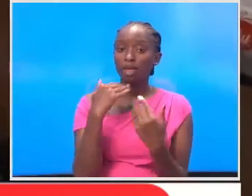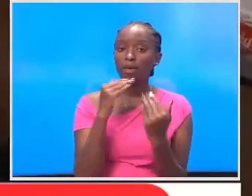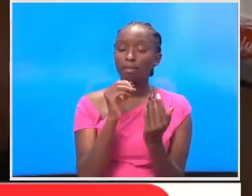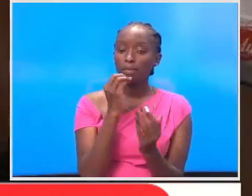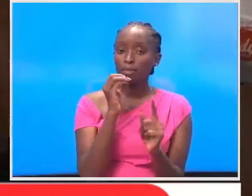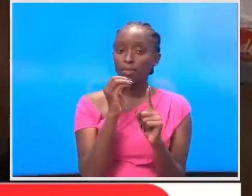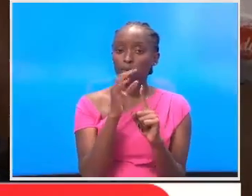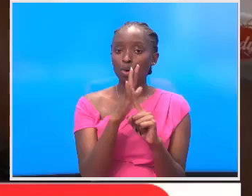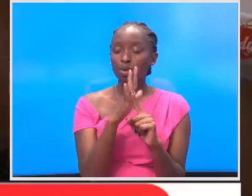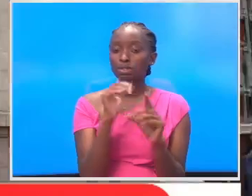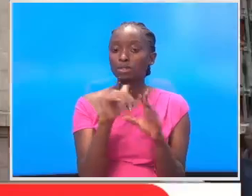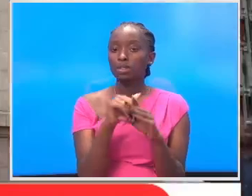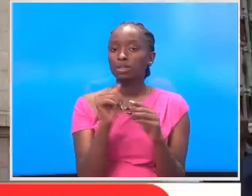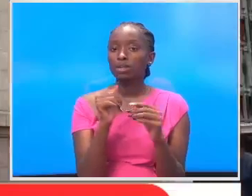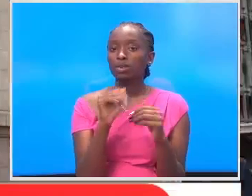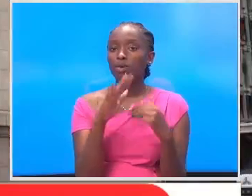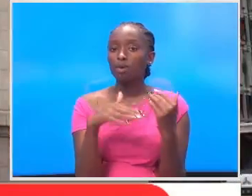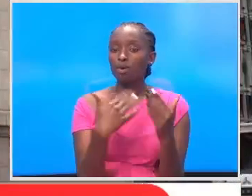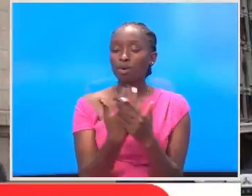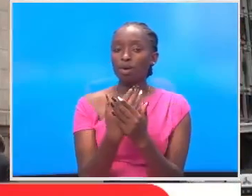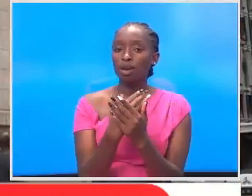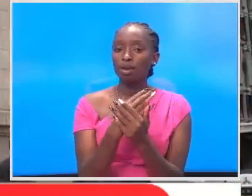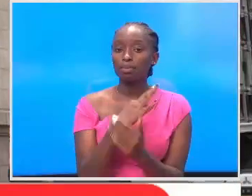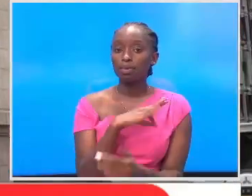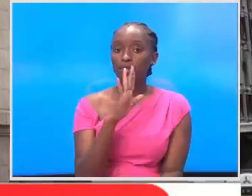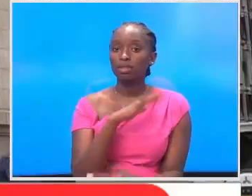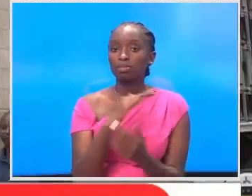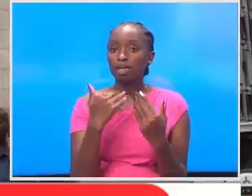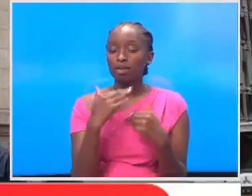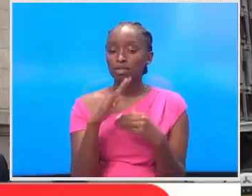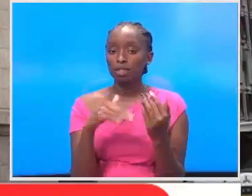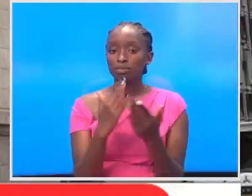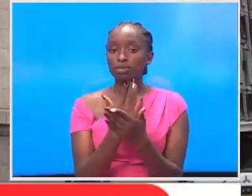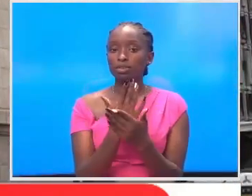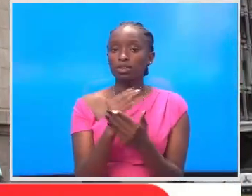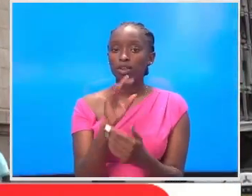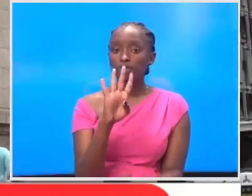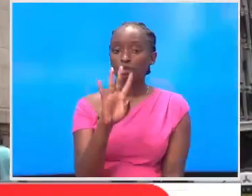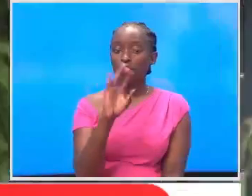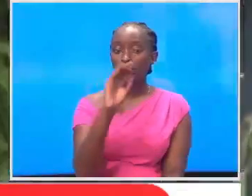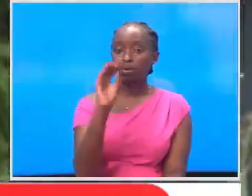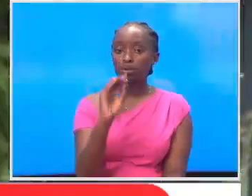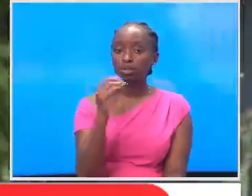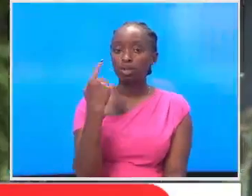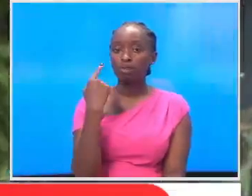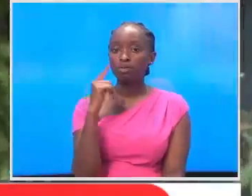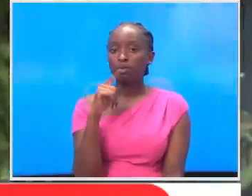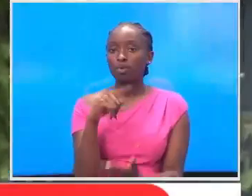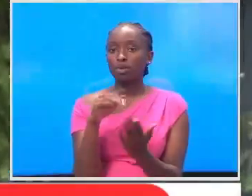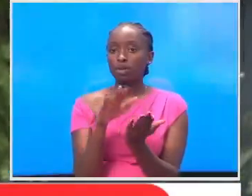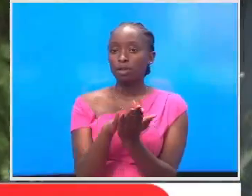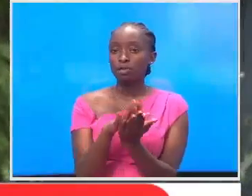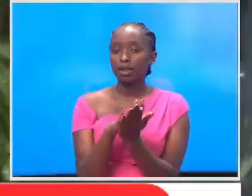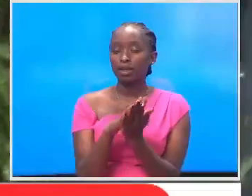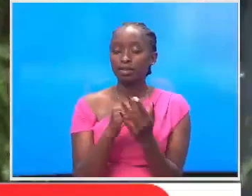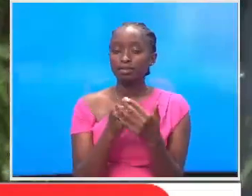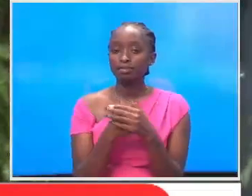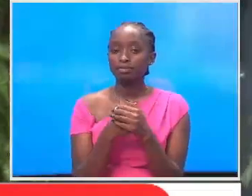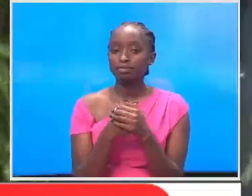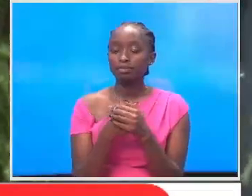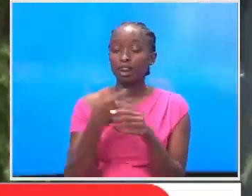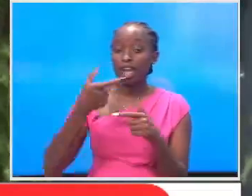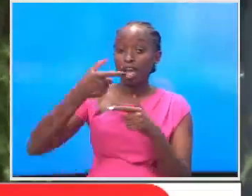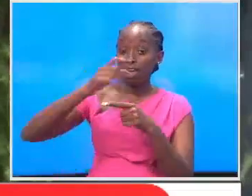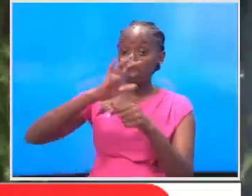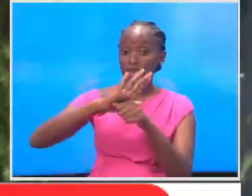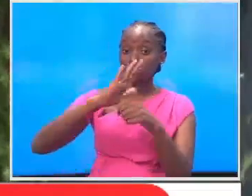net earnings. Earnings per share is now at 4% for the bank. Increasing macroeconomic